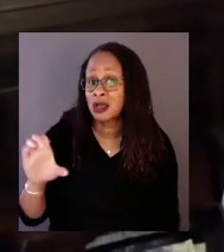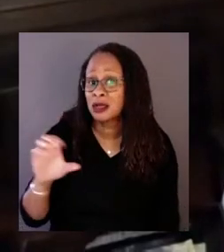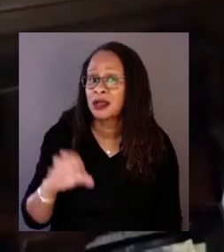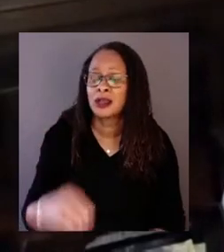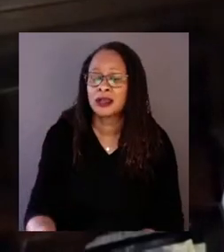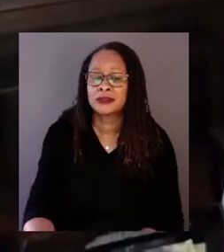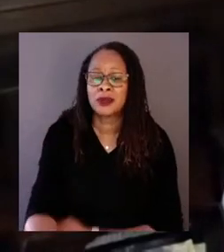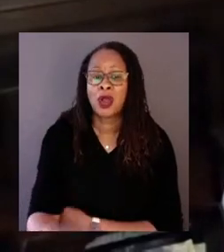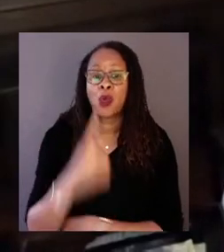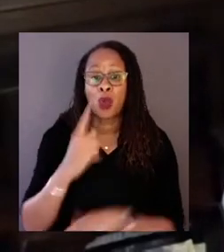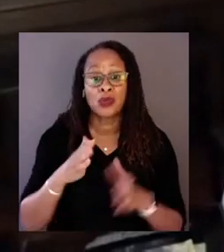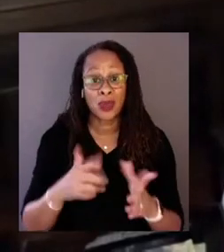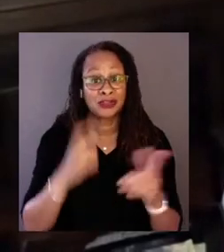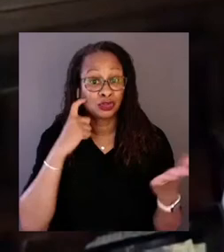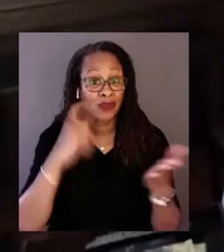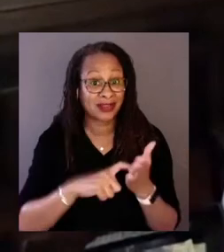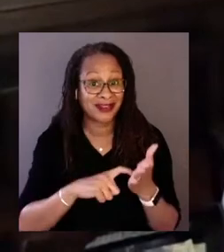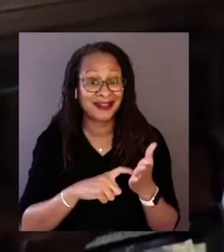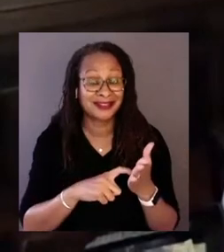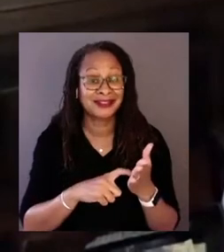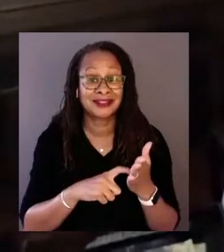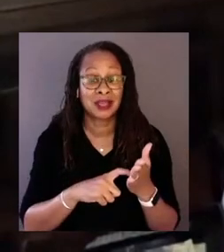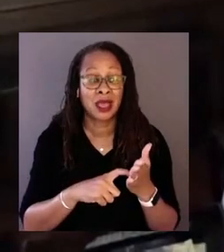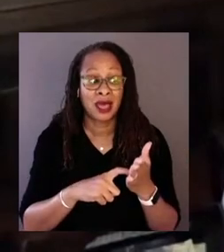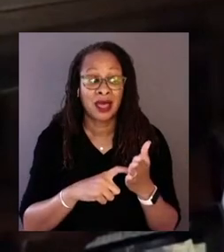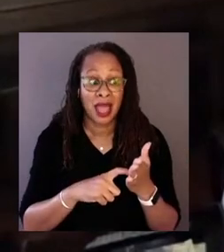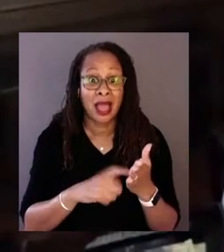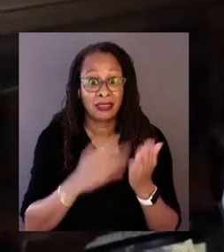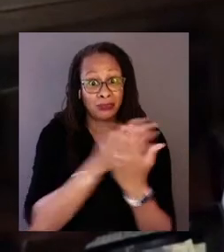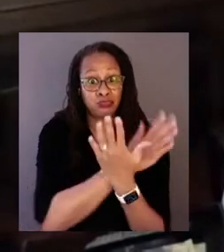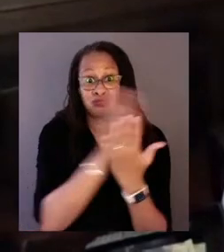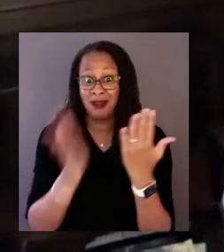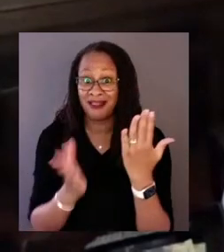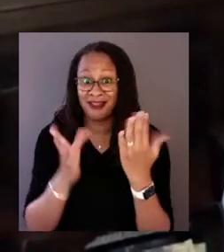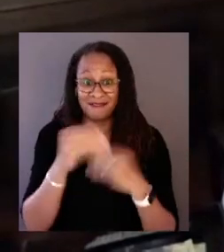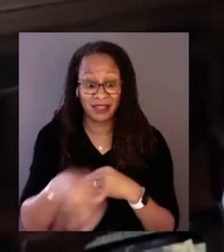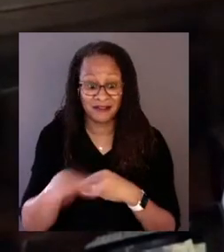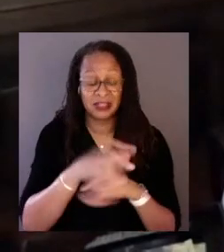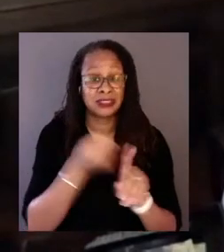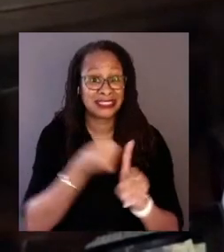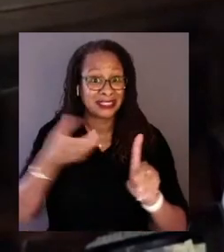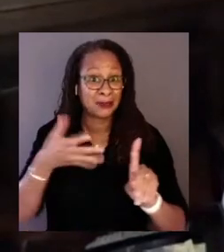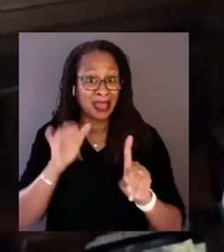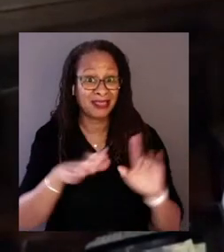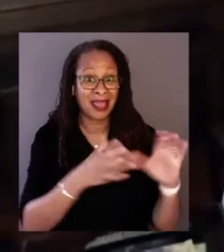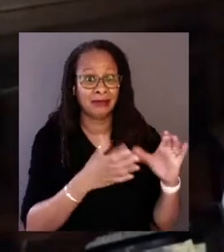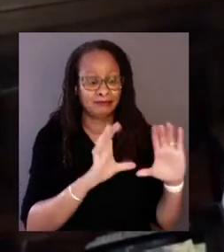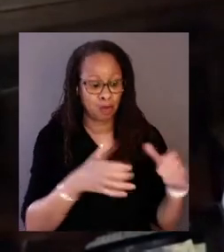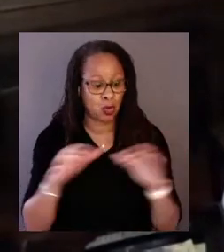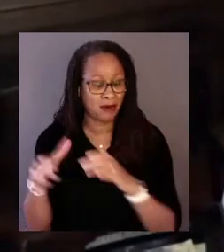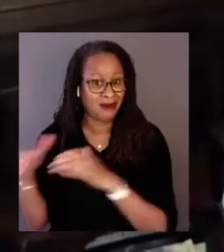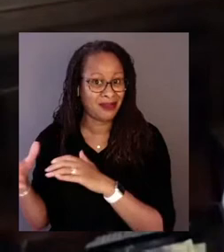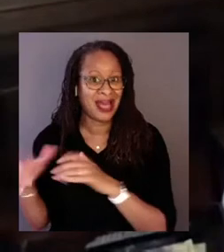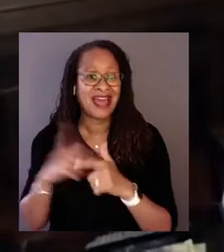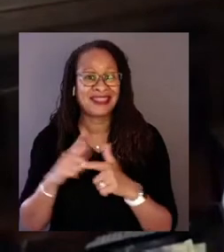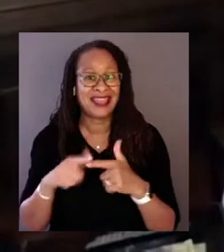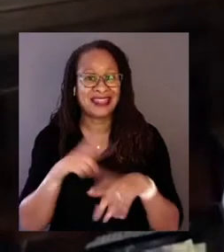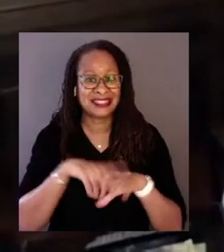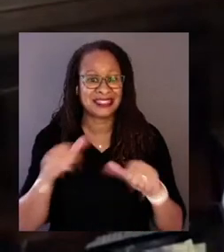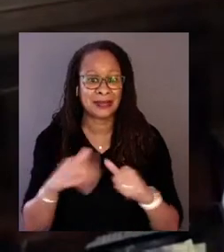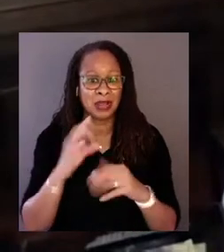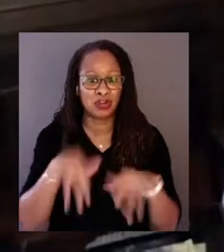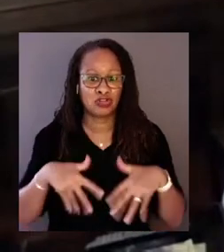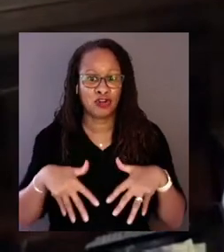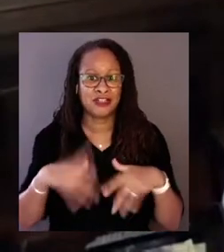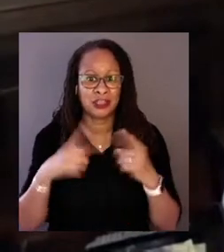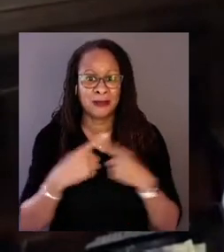really acknowledge the breadth of the field would be to expand that pool. At the same time, then I get nervous thinking about all those filmmakers having